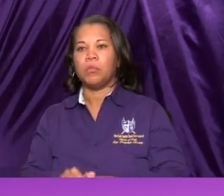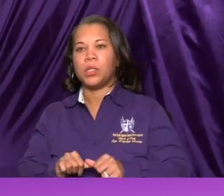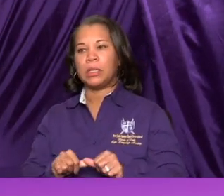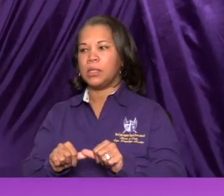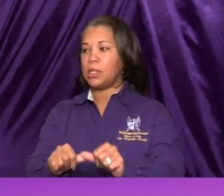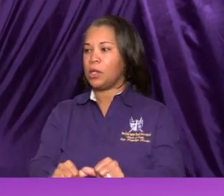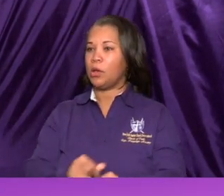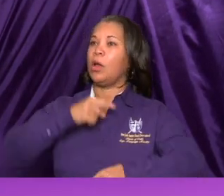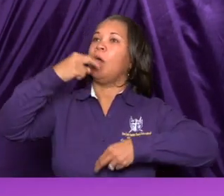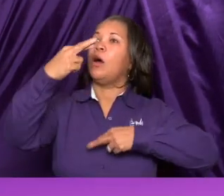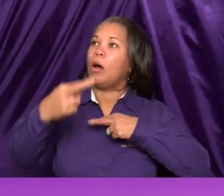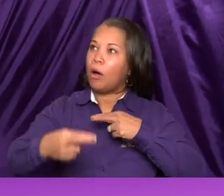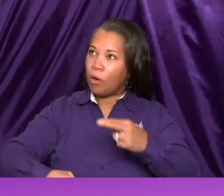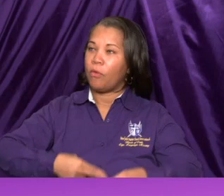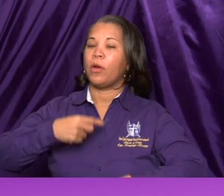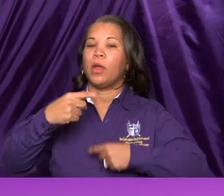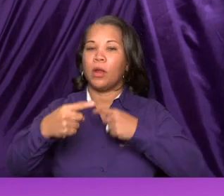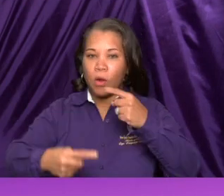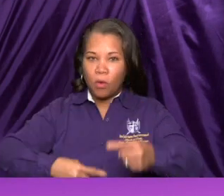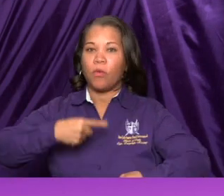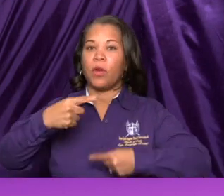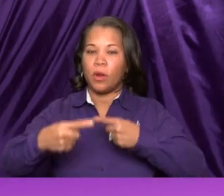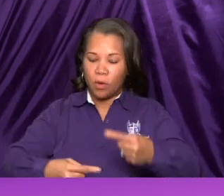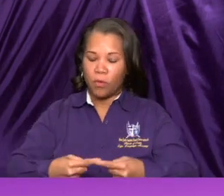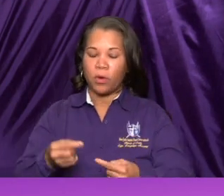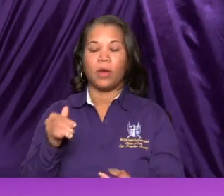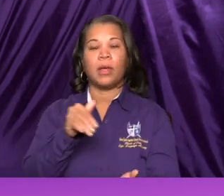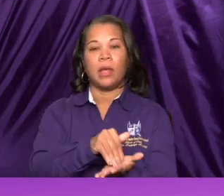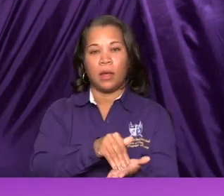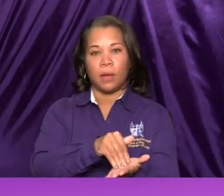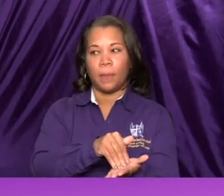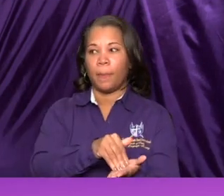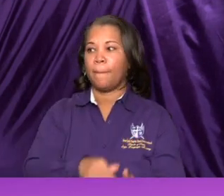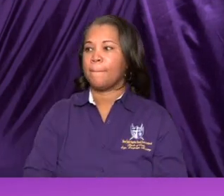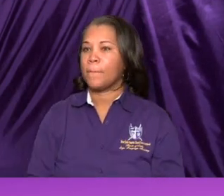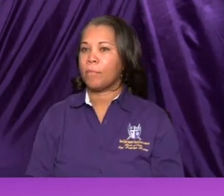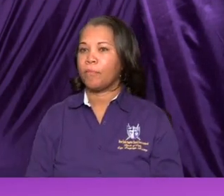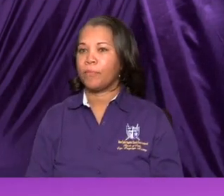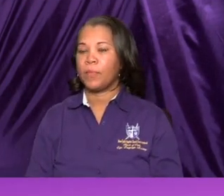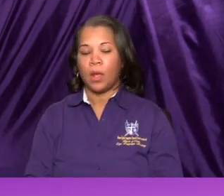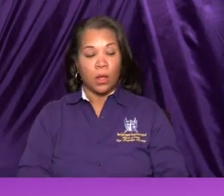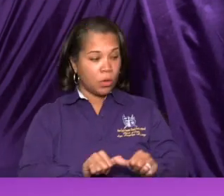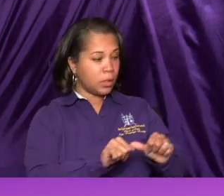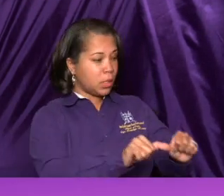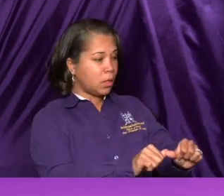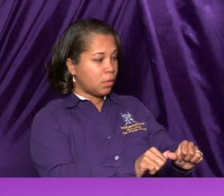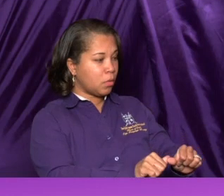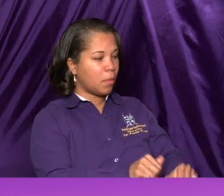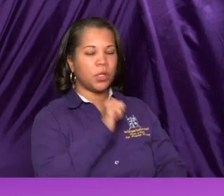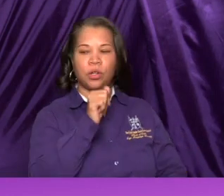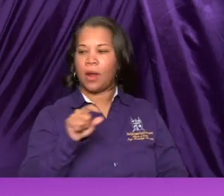Constant repeat. You're constantly going, but you're not